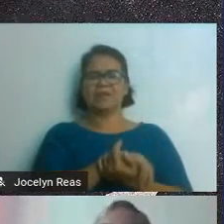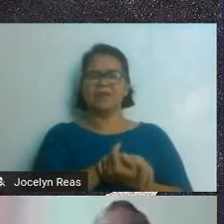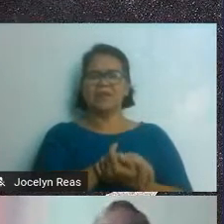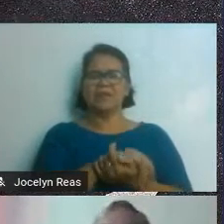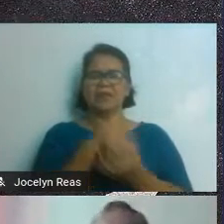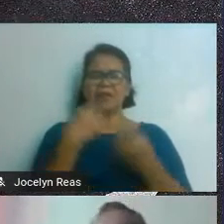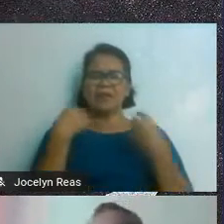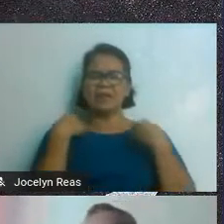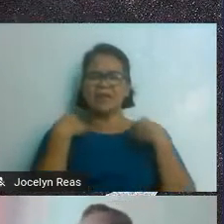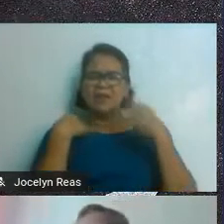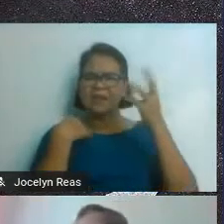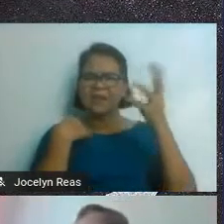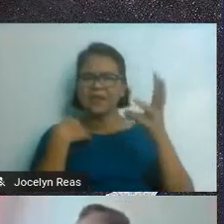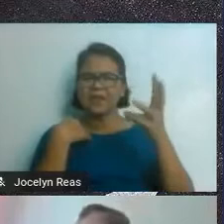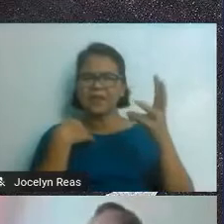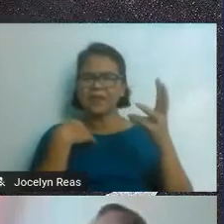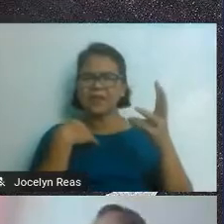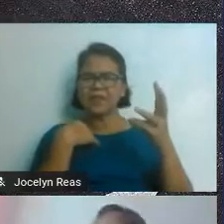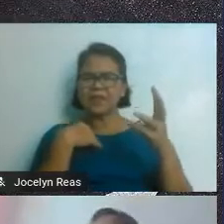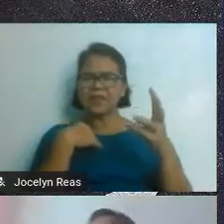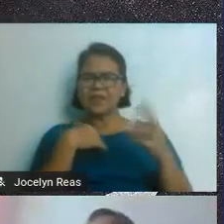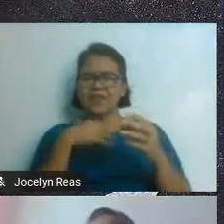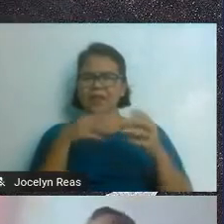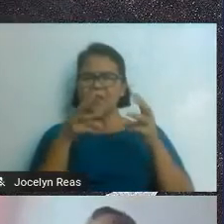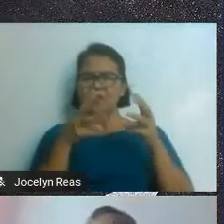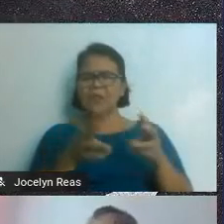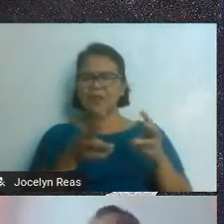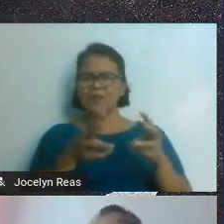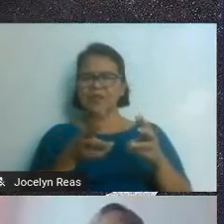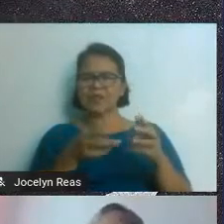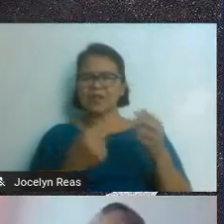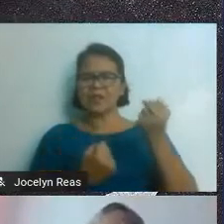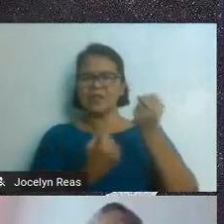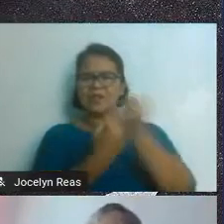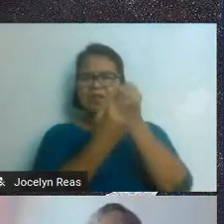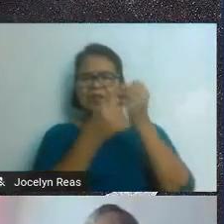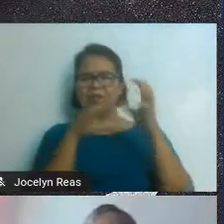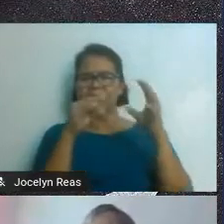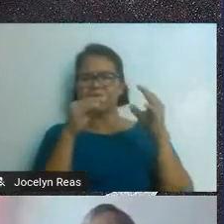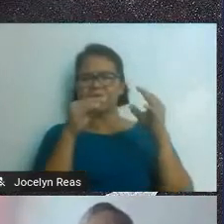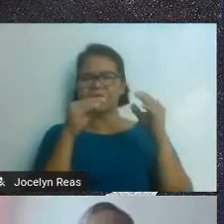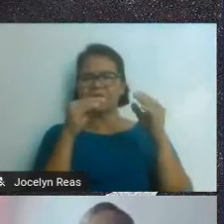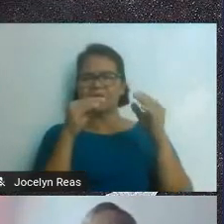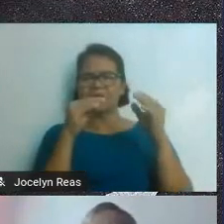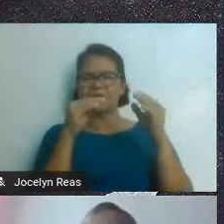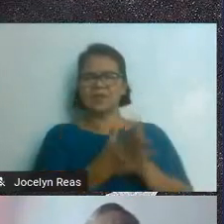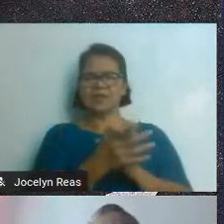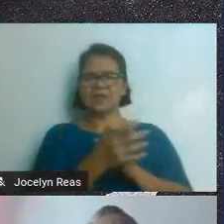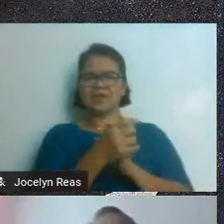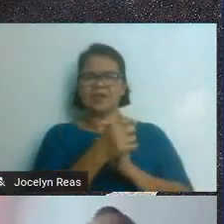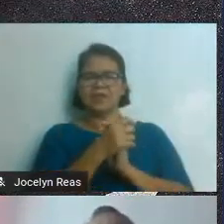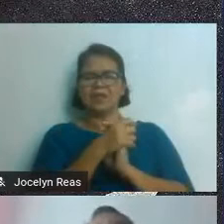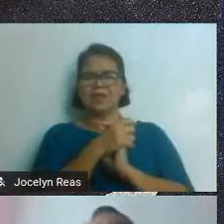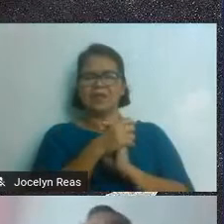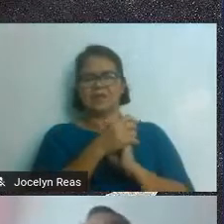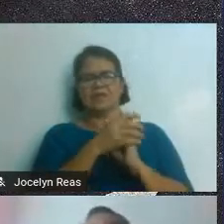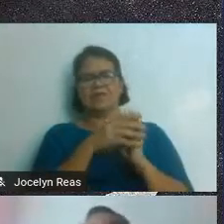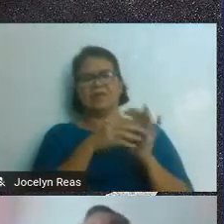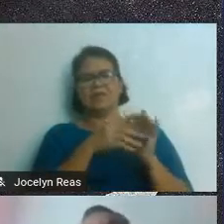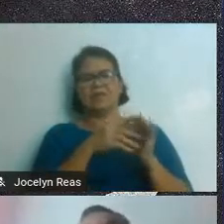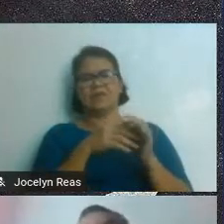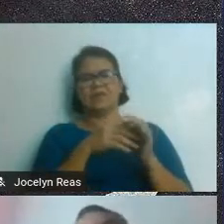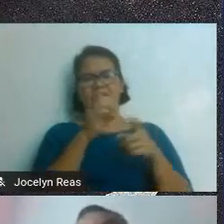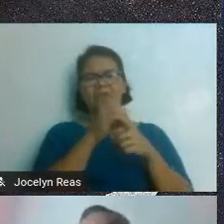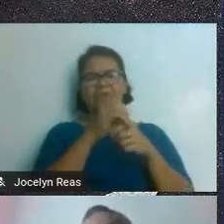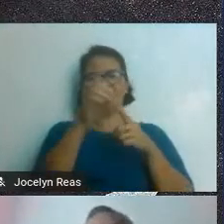student learning in a remote environment. So, mag-distance learning tayo, how are we going to support the students? First, we'll have to focus on